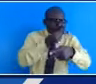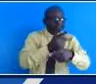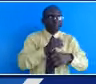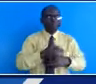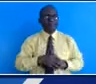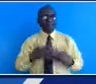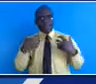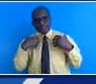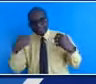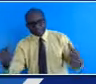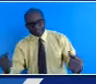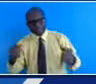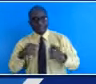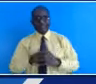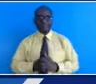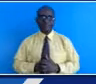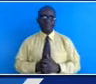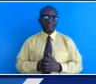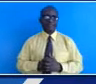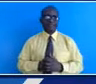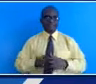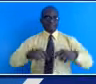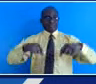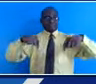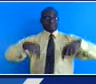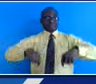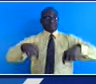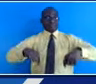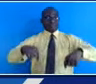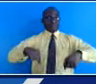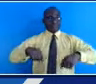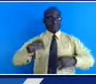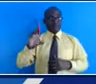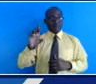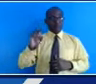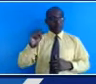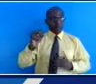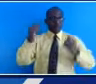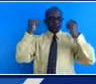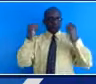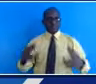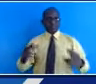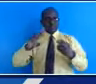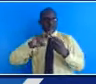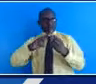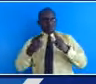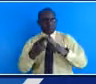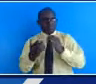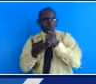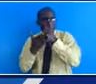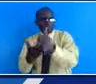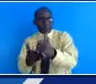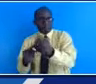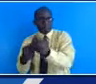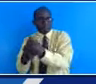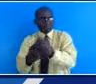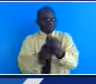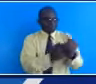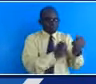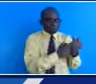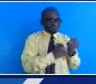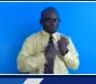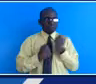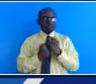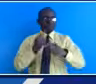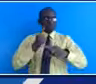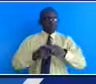grassroots community efforts, neighbors helping neighbors. We've had the Croton mask makers who've created over 15,000